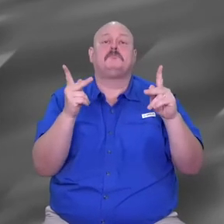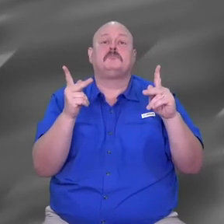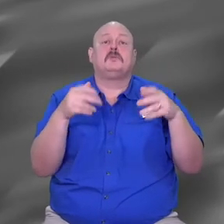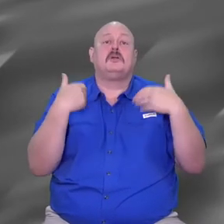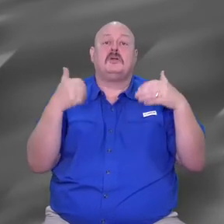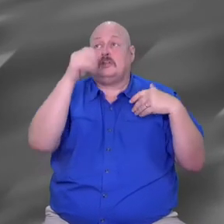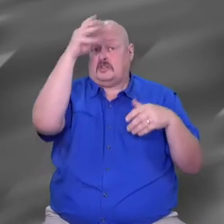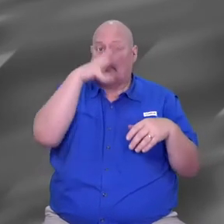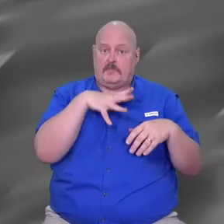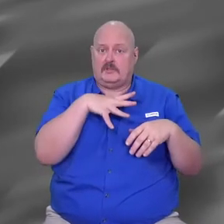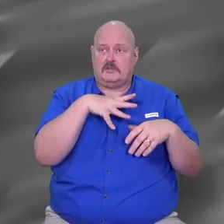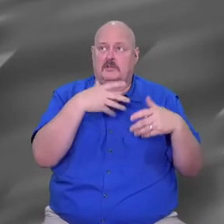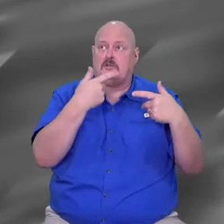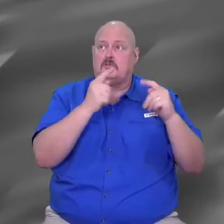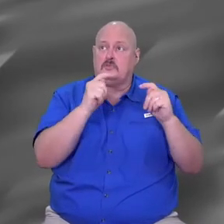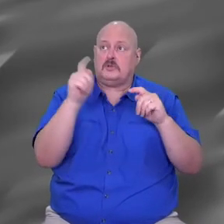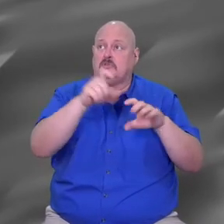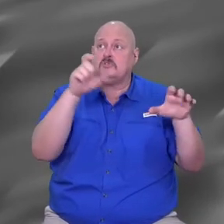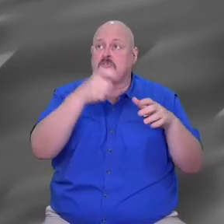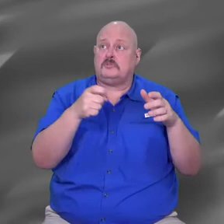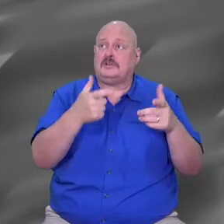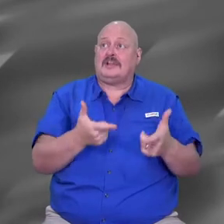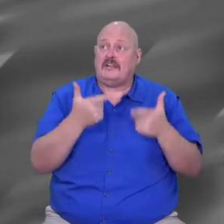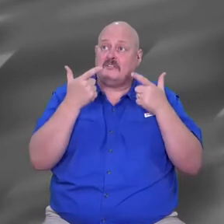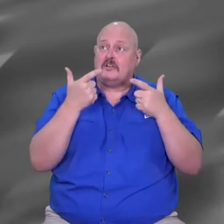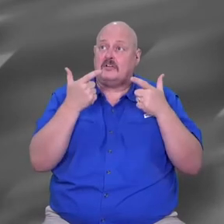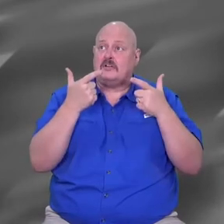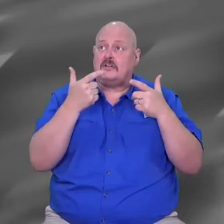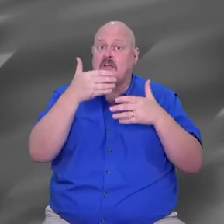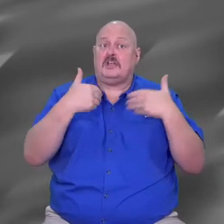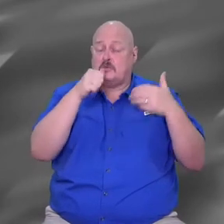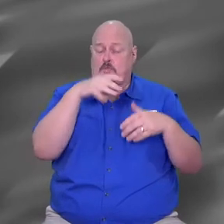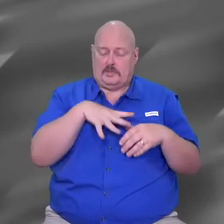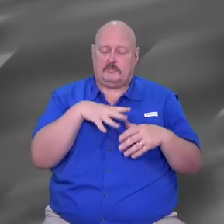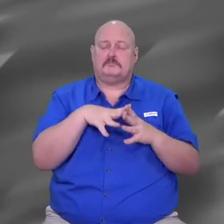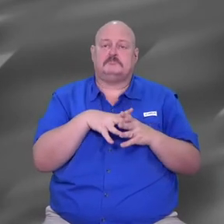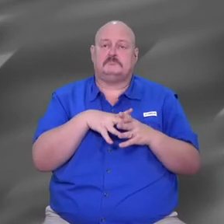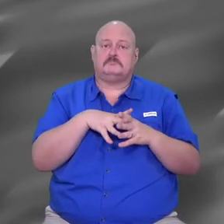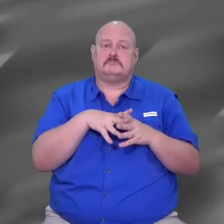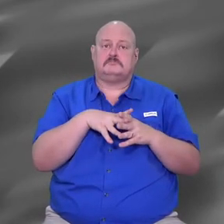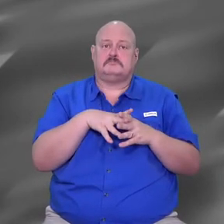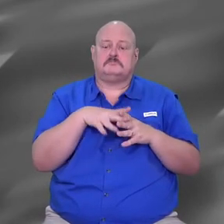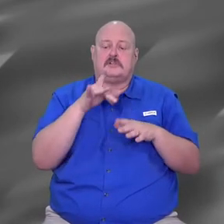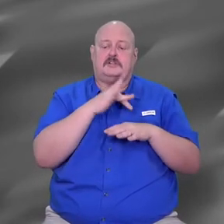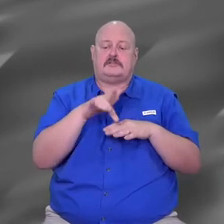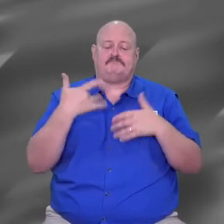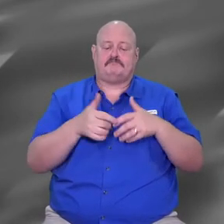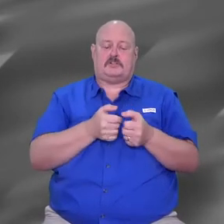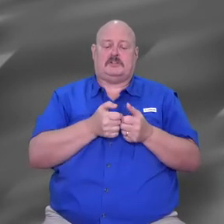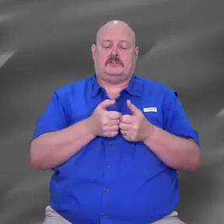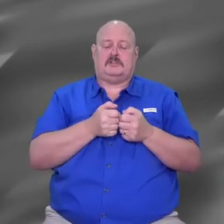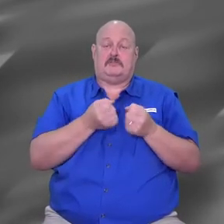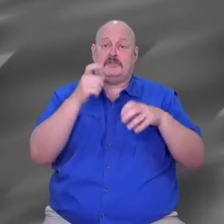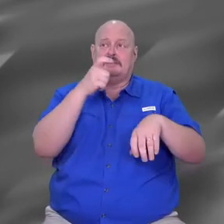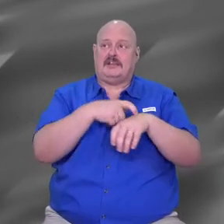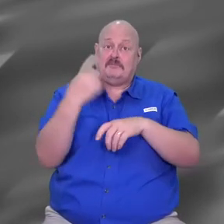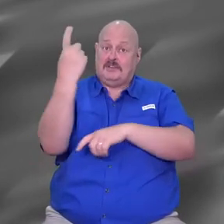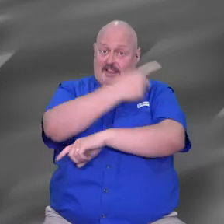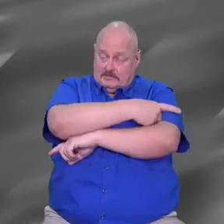young man just trying to do what he's supposed to do in life, and there's a young lady, scantily clothed, texting hundreds of times a